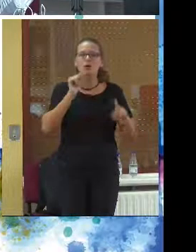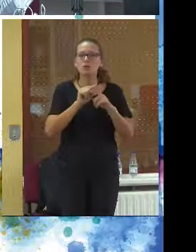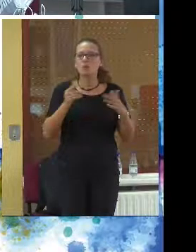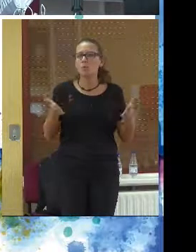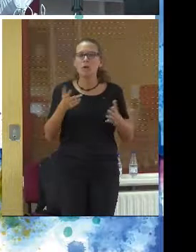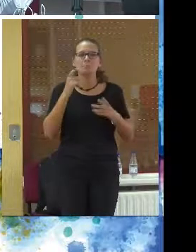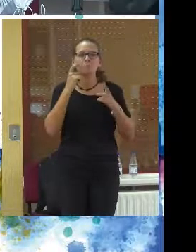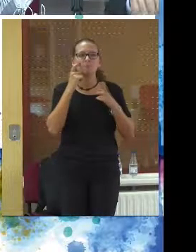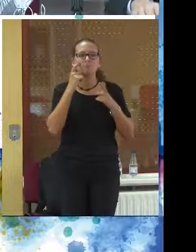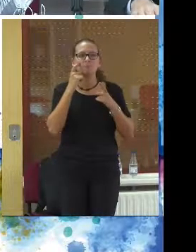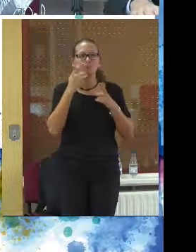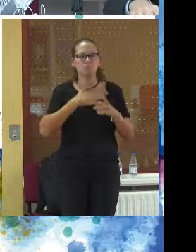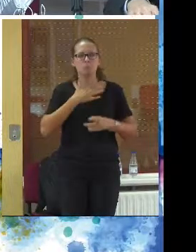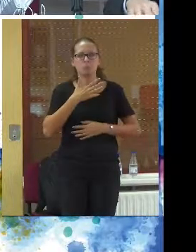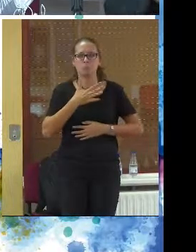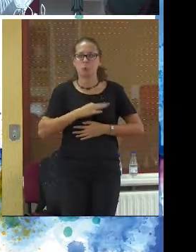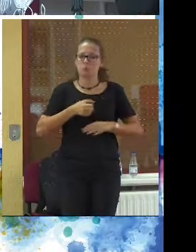main goal is to